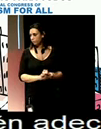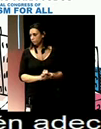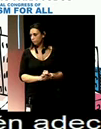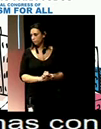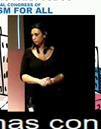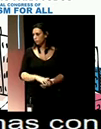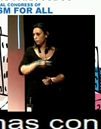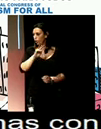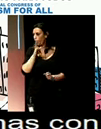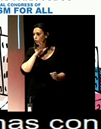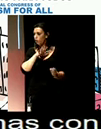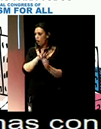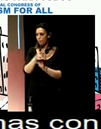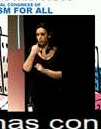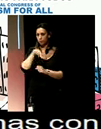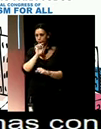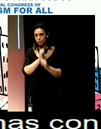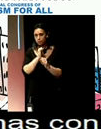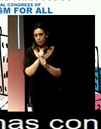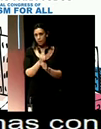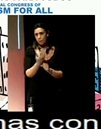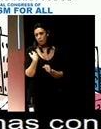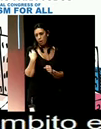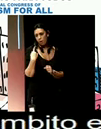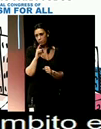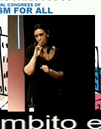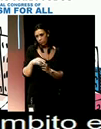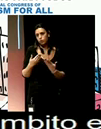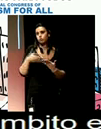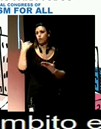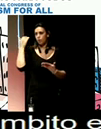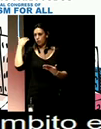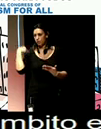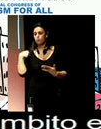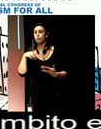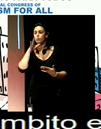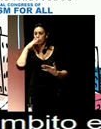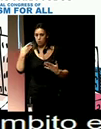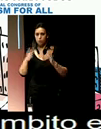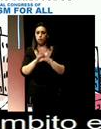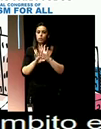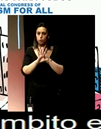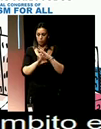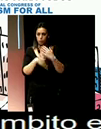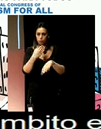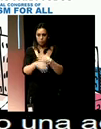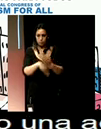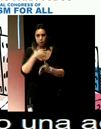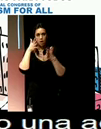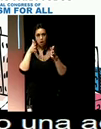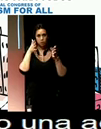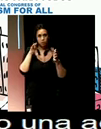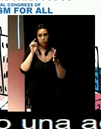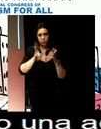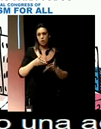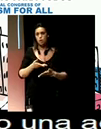Another area of activity, which is not recent, but we have been working on it and